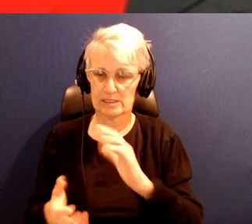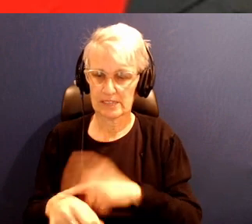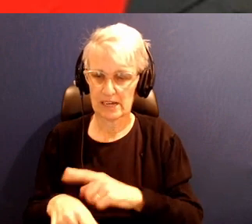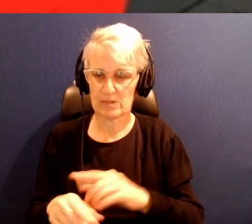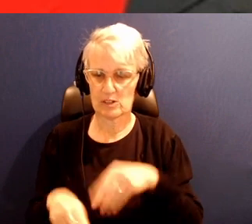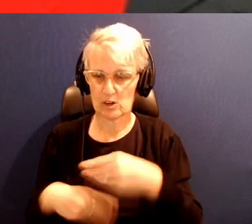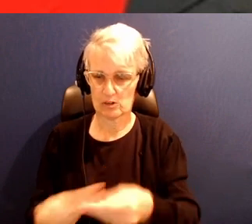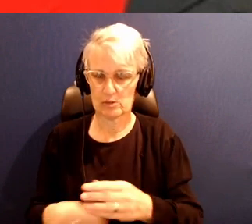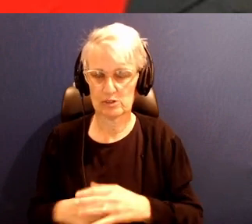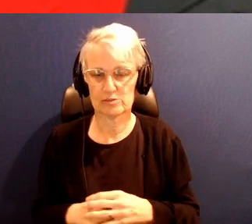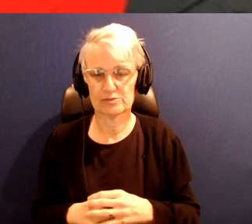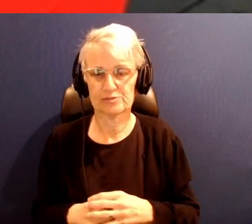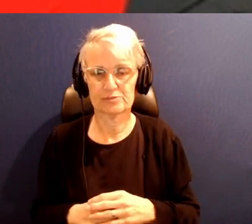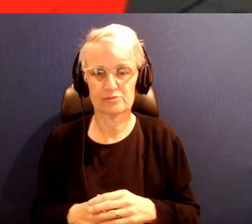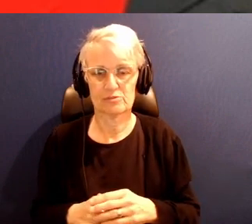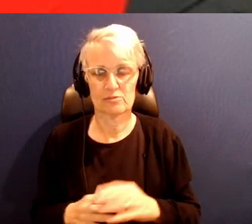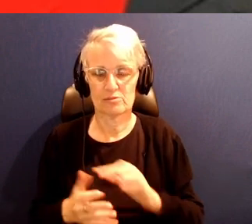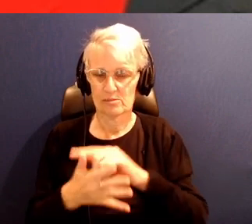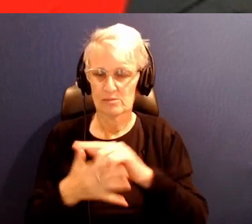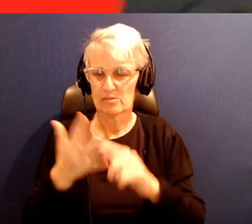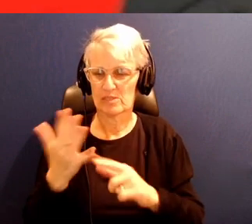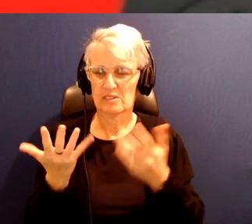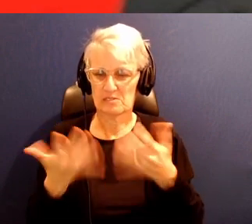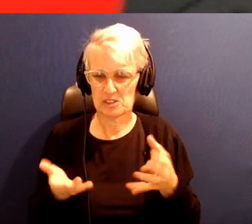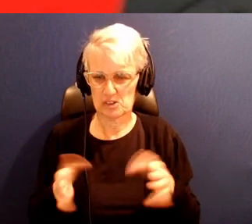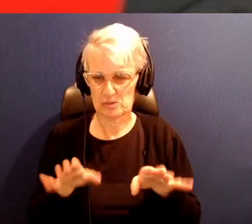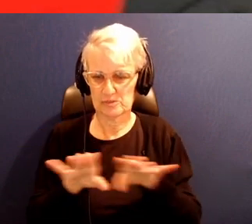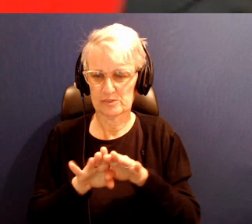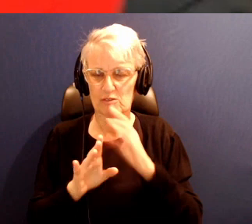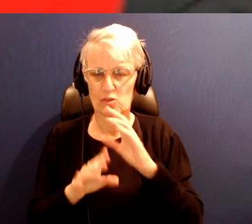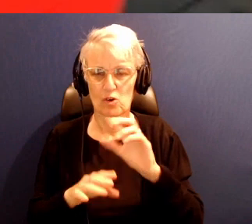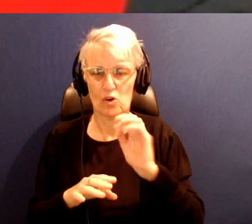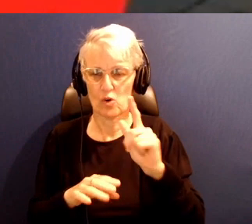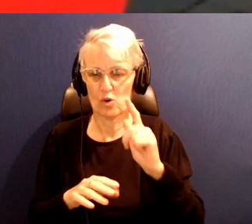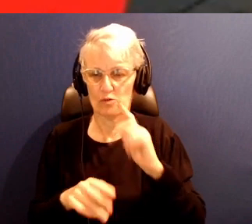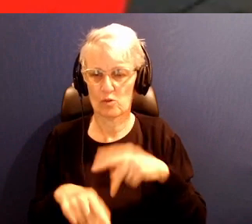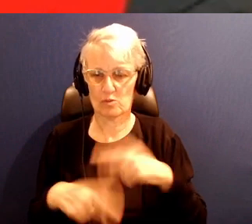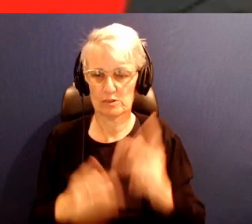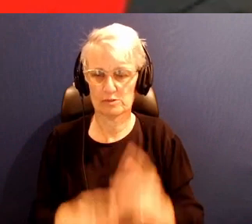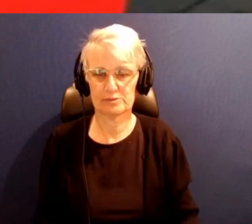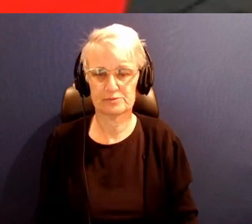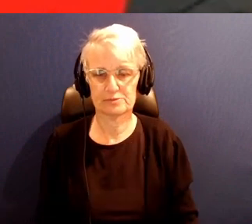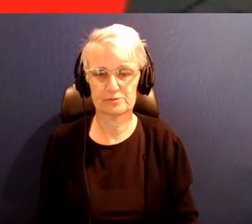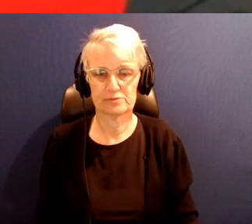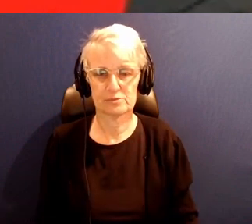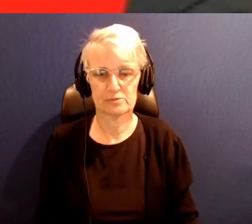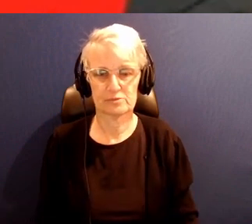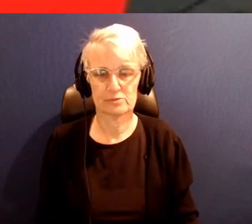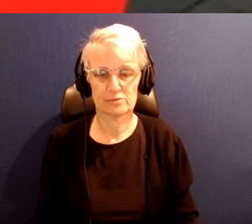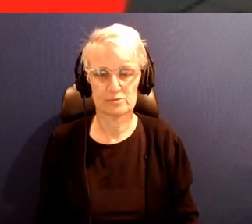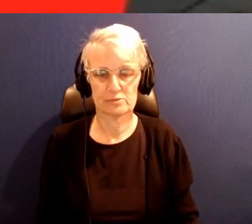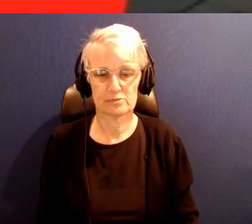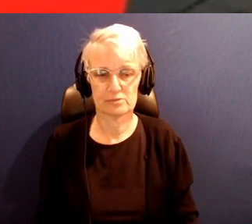activities. This concludes the items covered in the IIP call for proposals page.